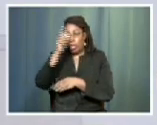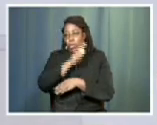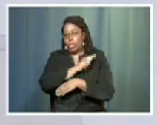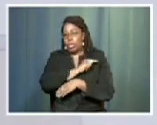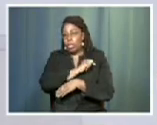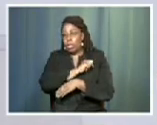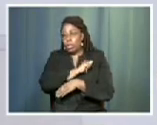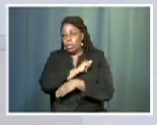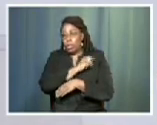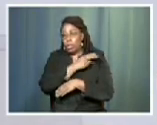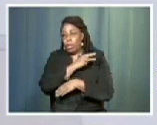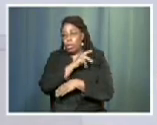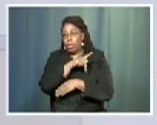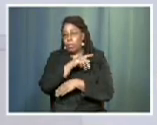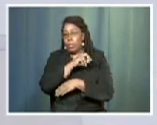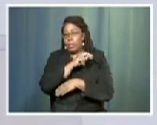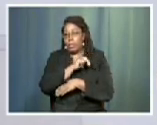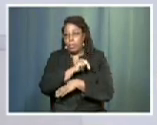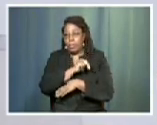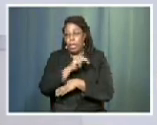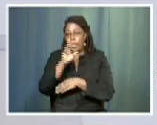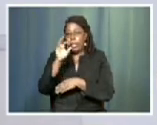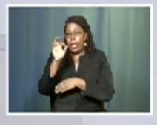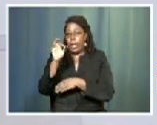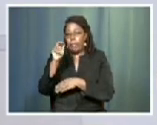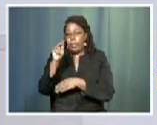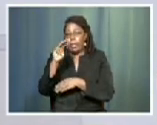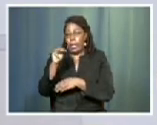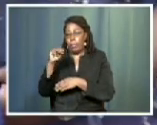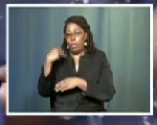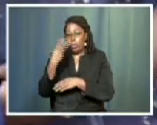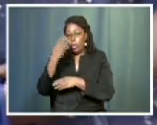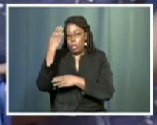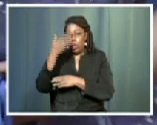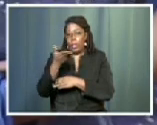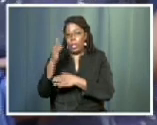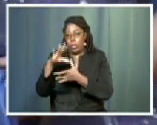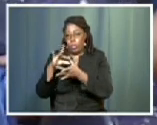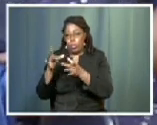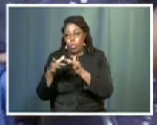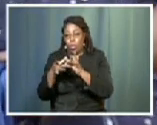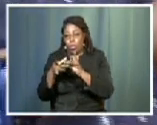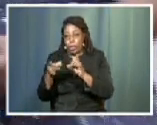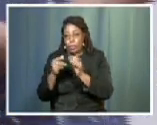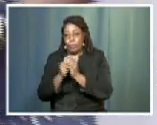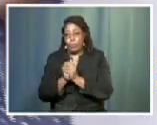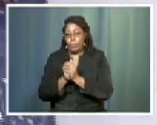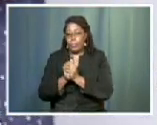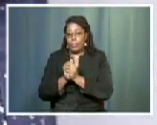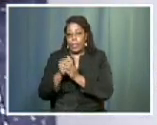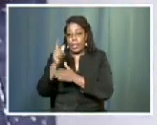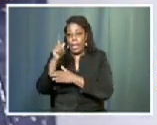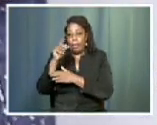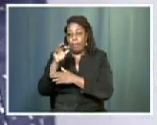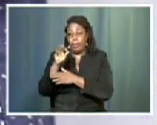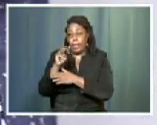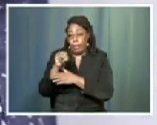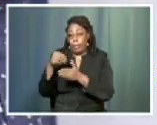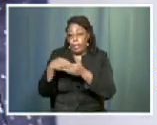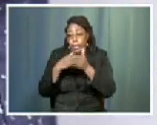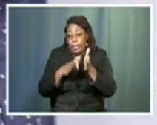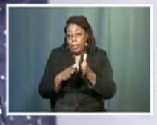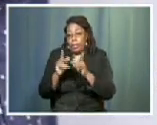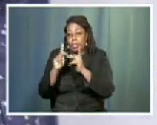Thompson. In the Free National Movement, we know their story. The newly minted FNM leader says his party has